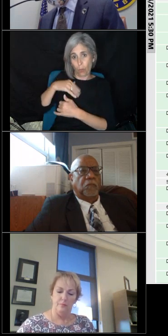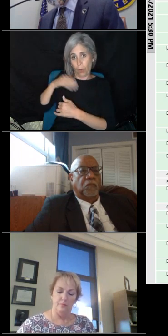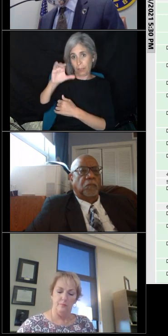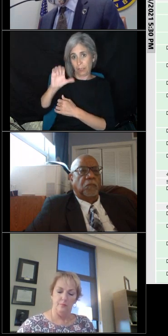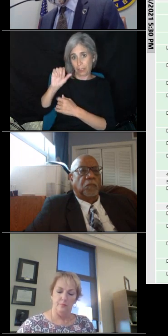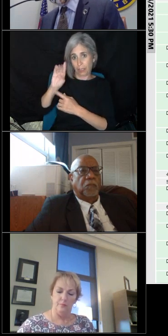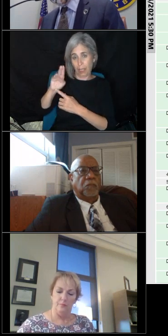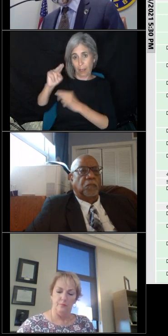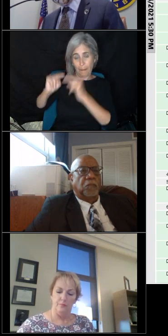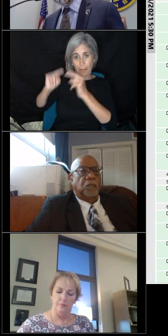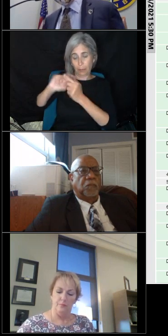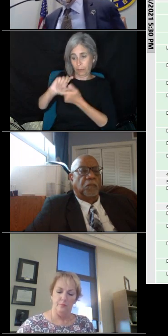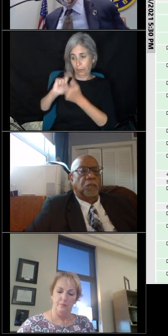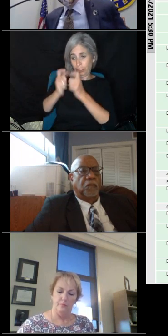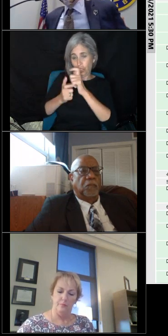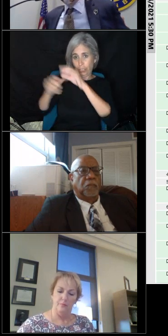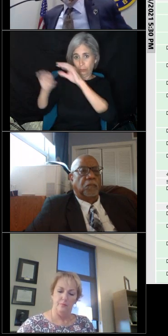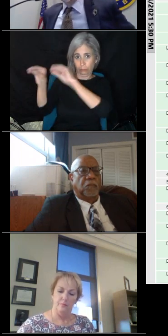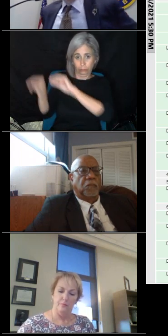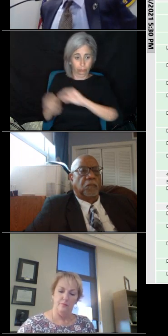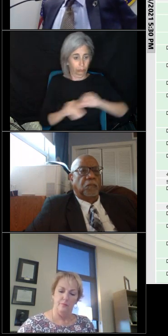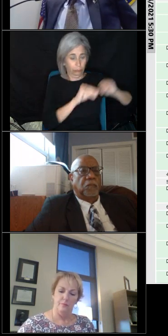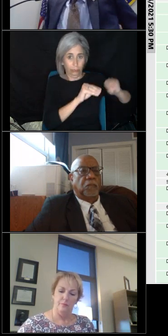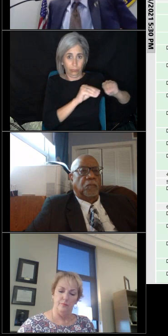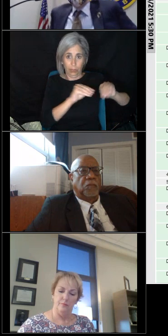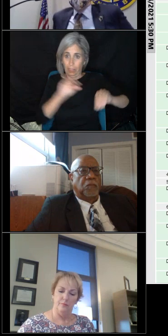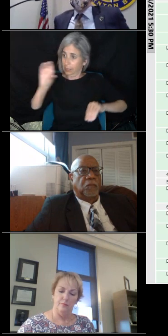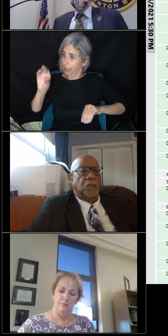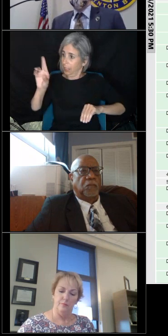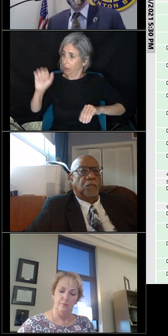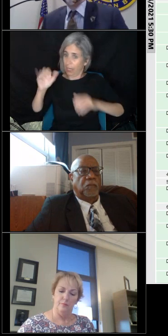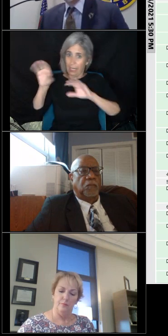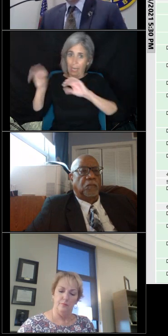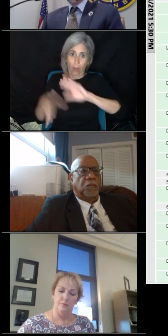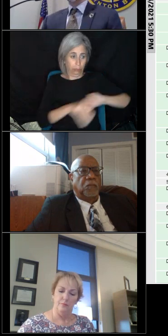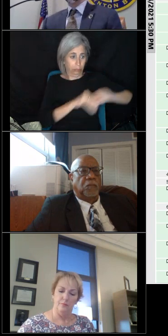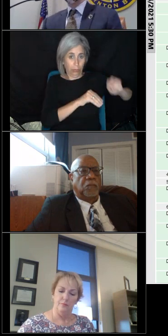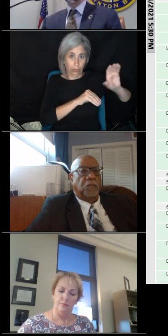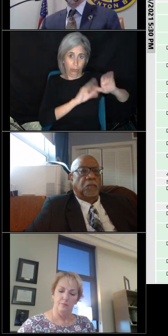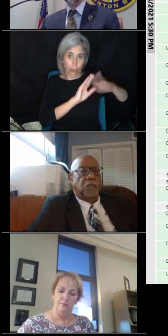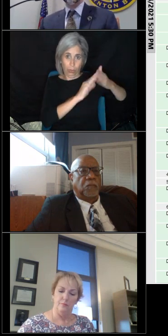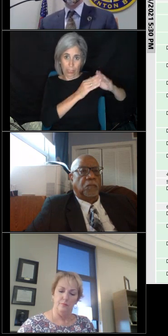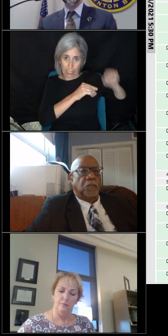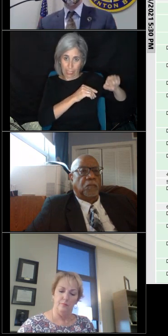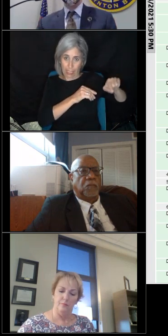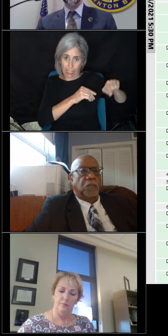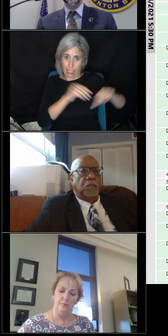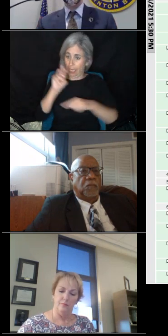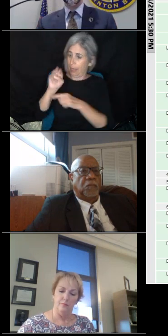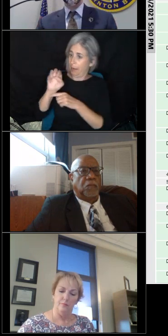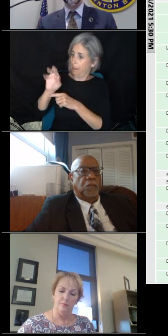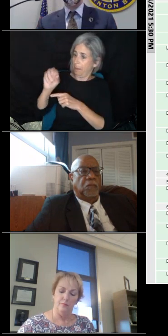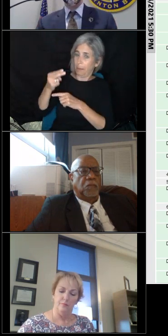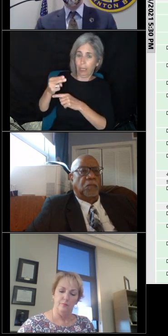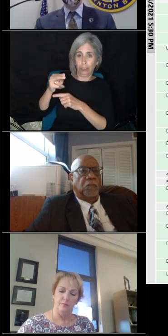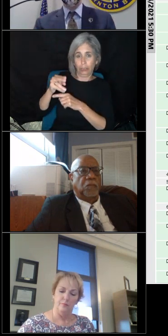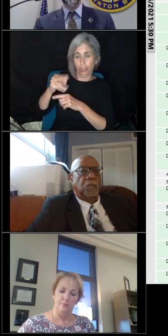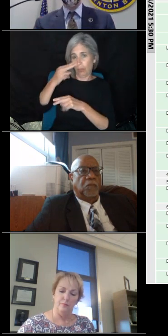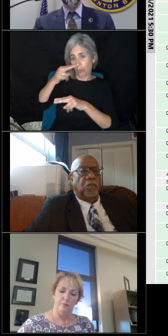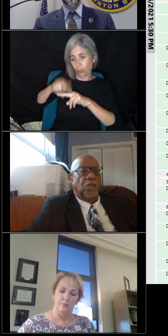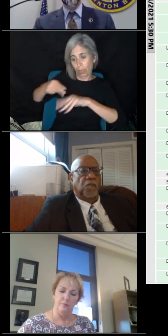has changed hands from the CRA to the city, in March, the Recreation and Parks Department requested